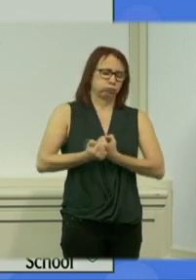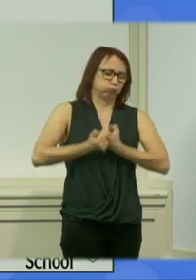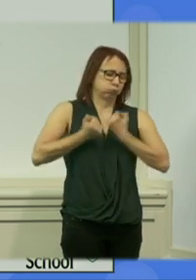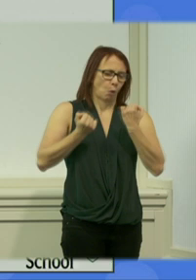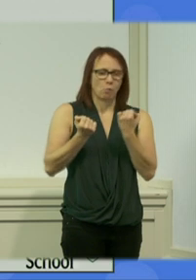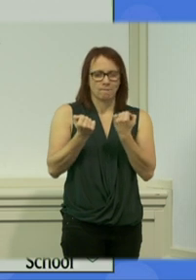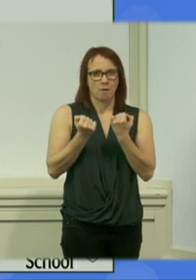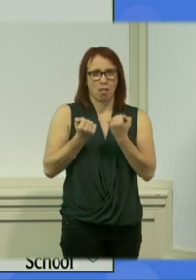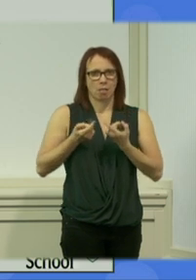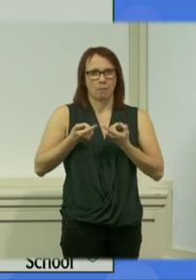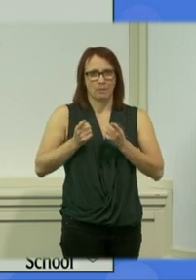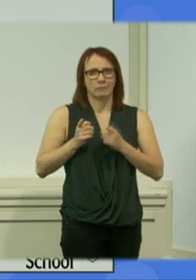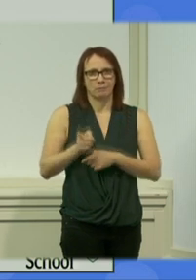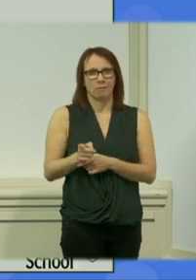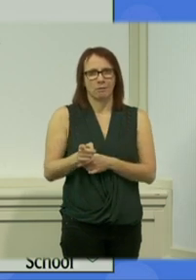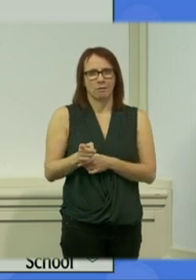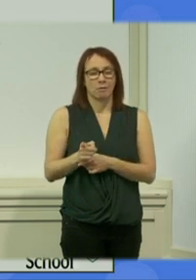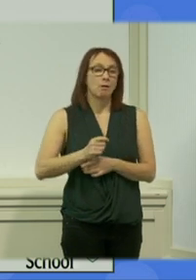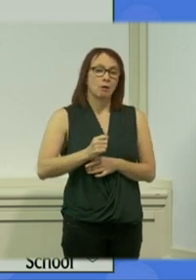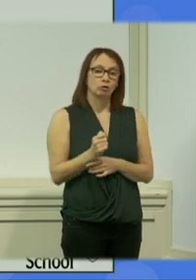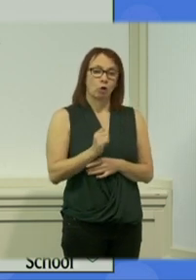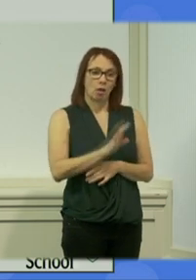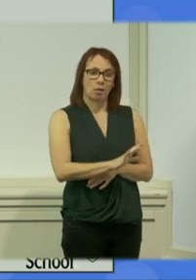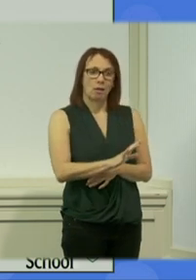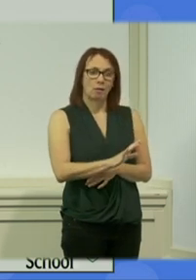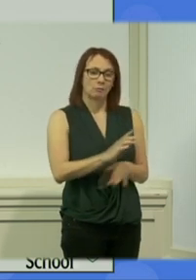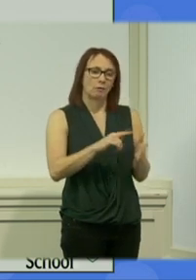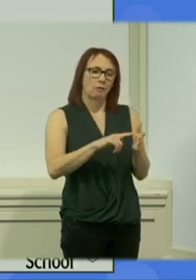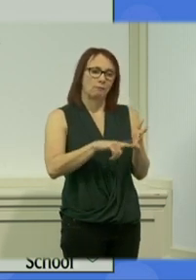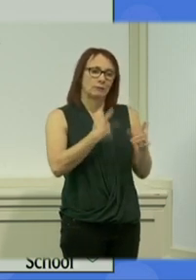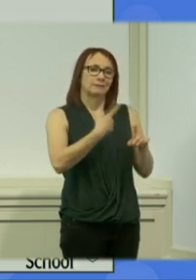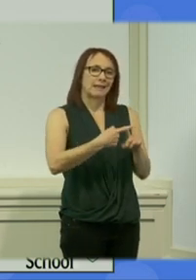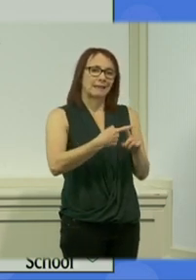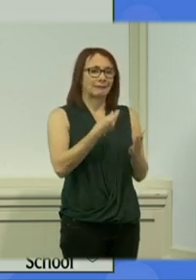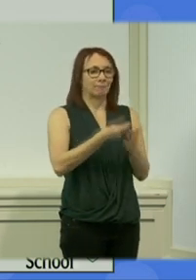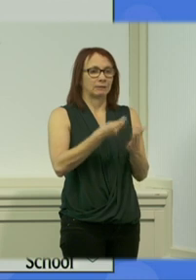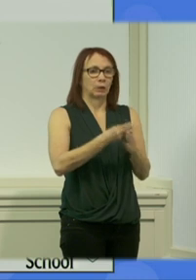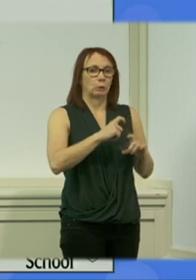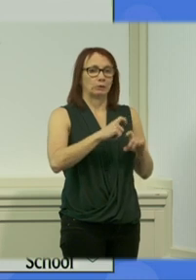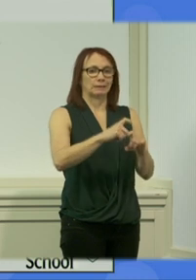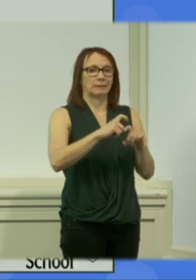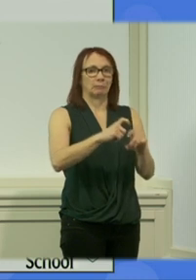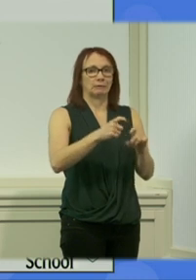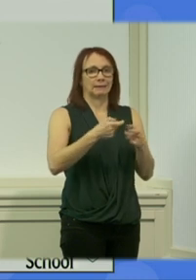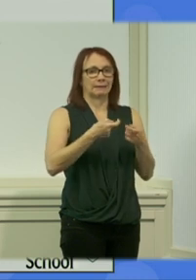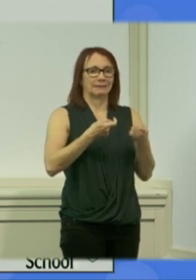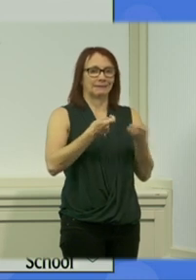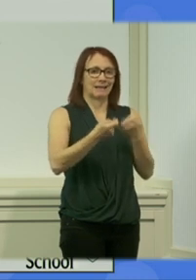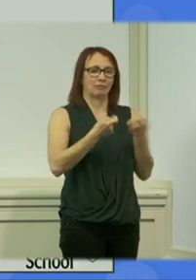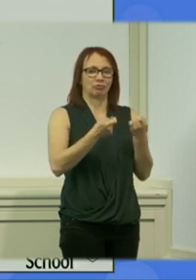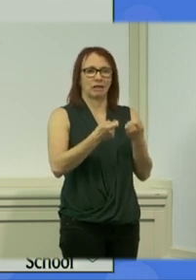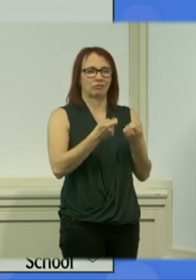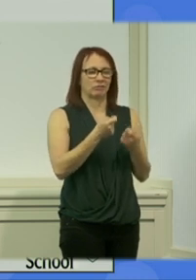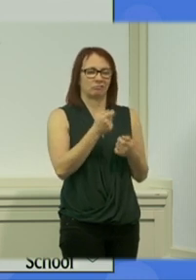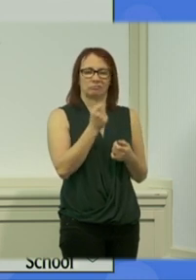in the UK government. In Scotland, we have a Taxation and Fiscal Sustainability Directorate. It doesn't really trip off